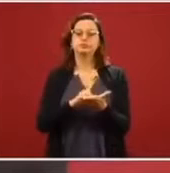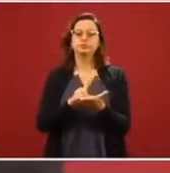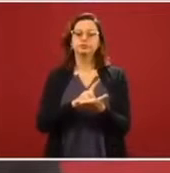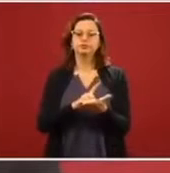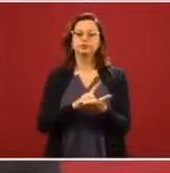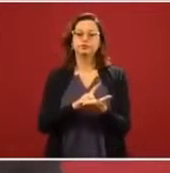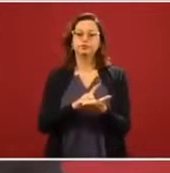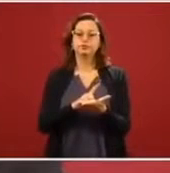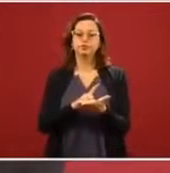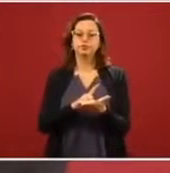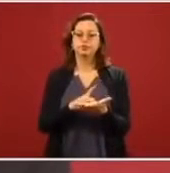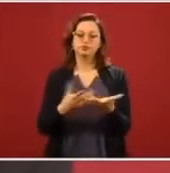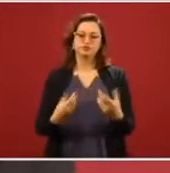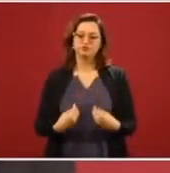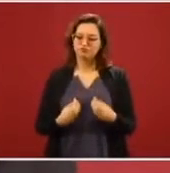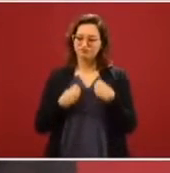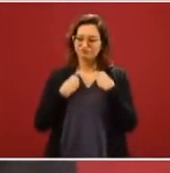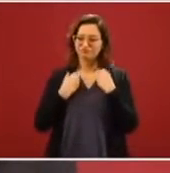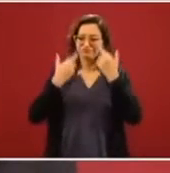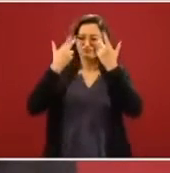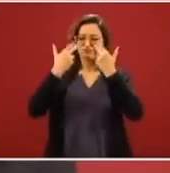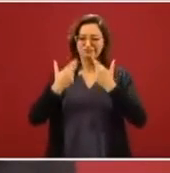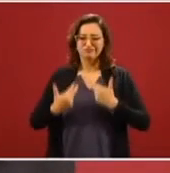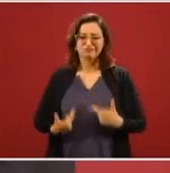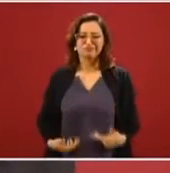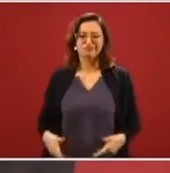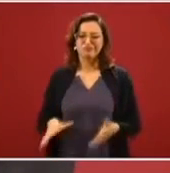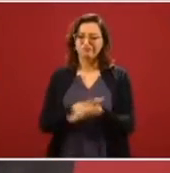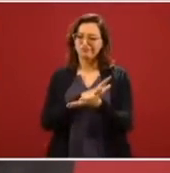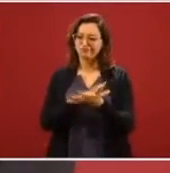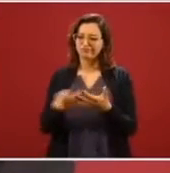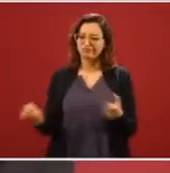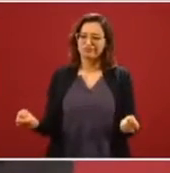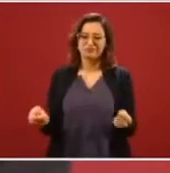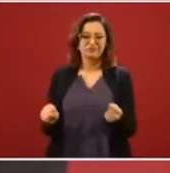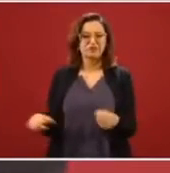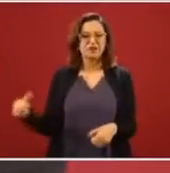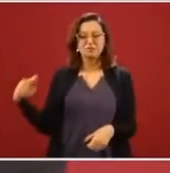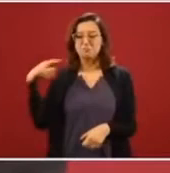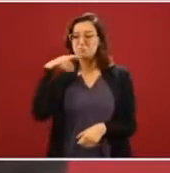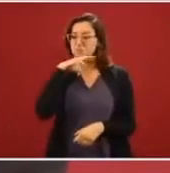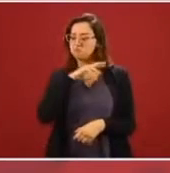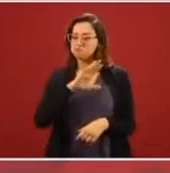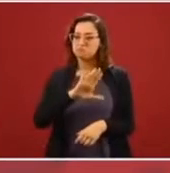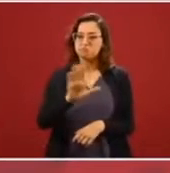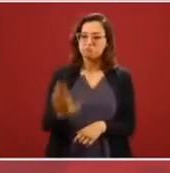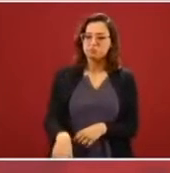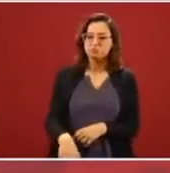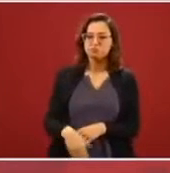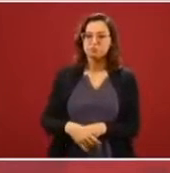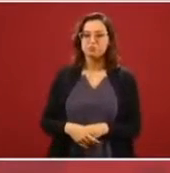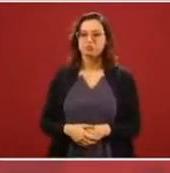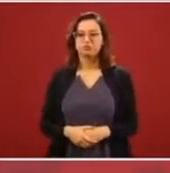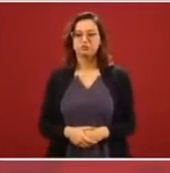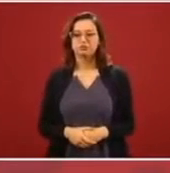that destroy vidas lives en meses. within months.